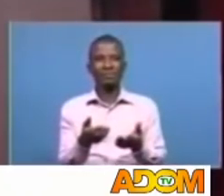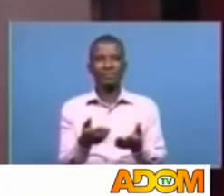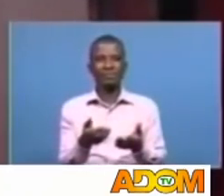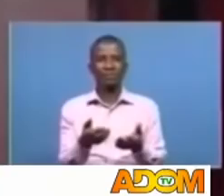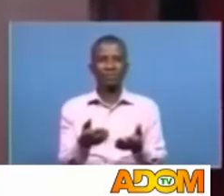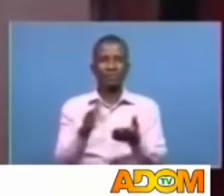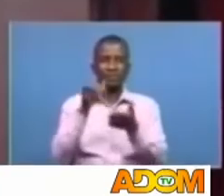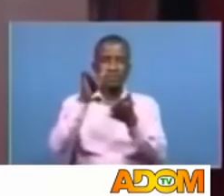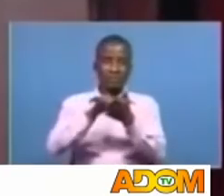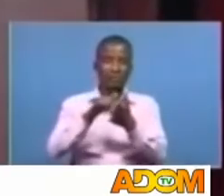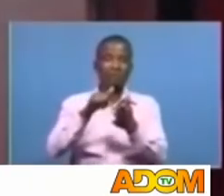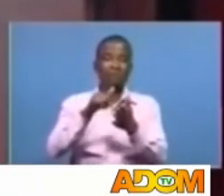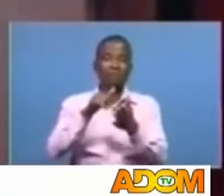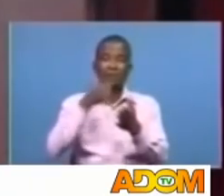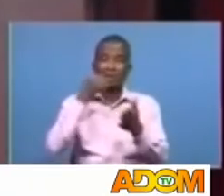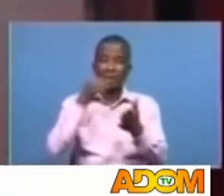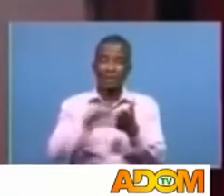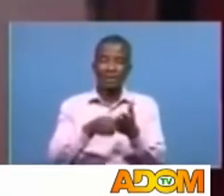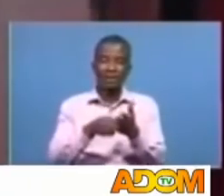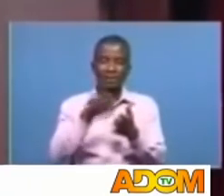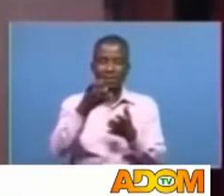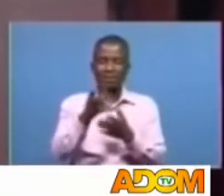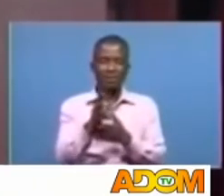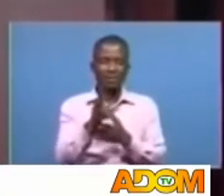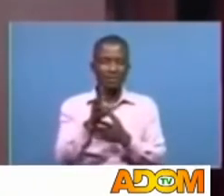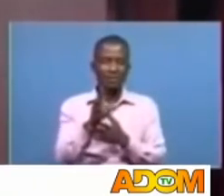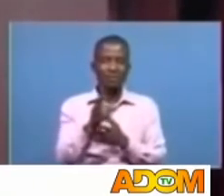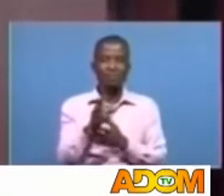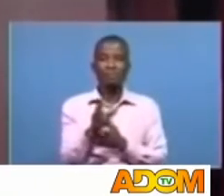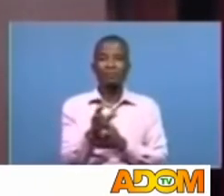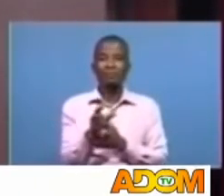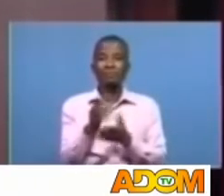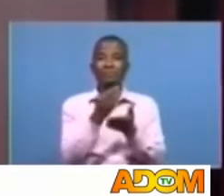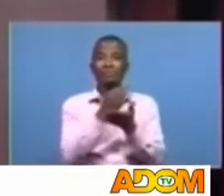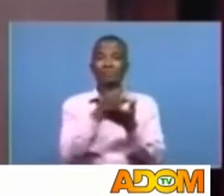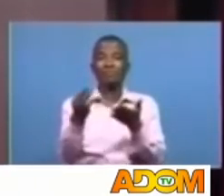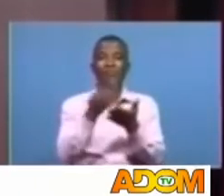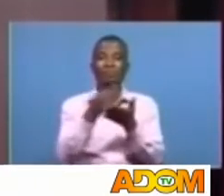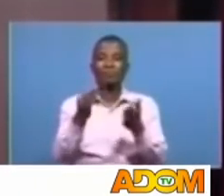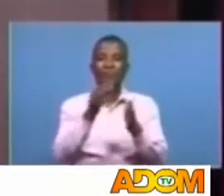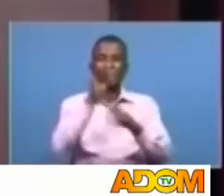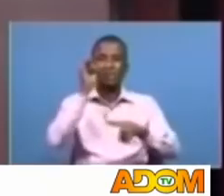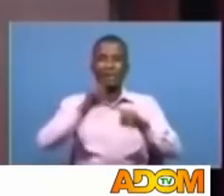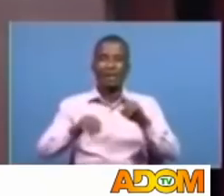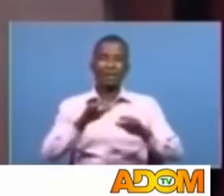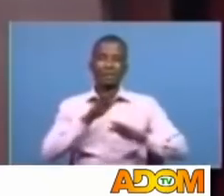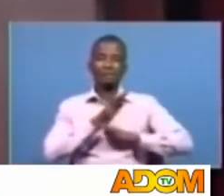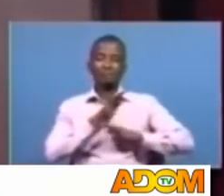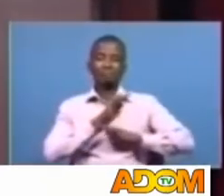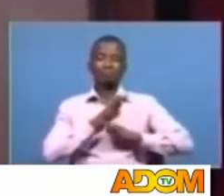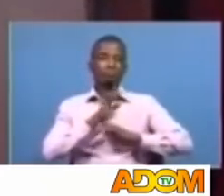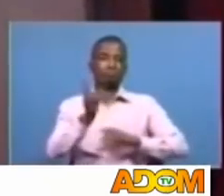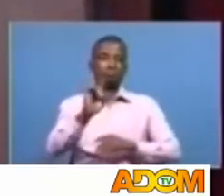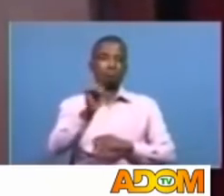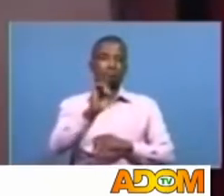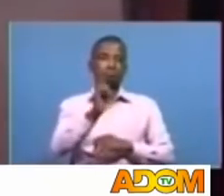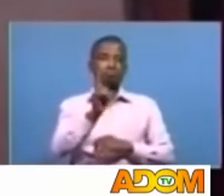this application woefully fails to satisfy the